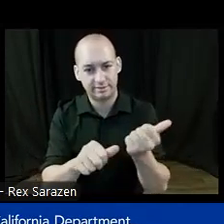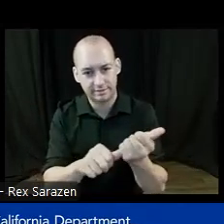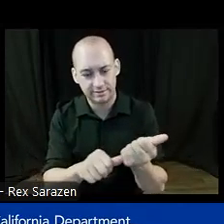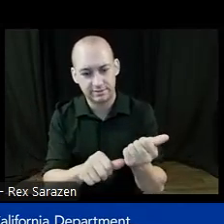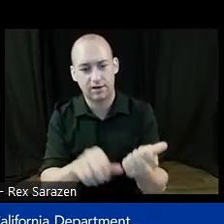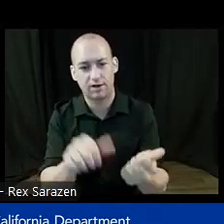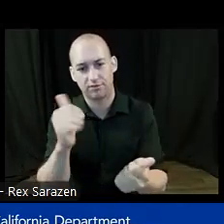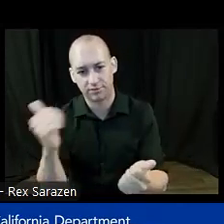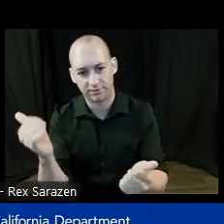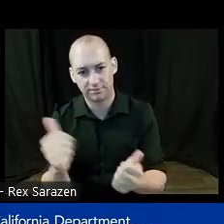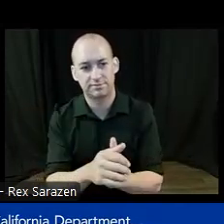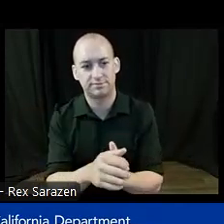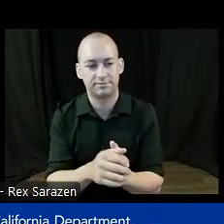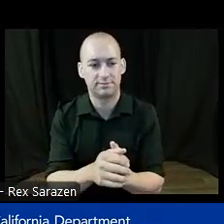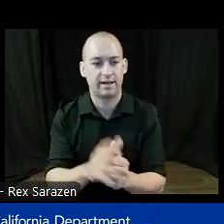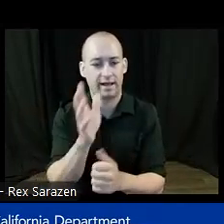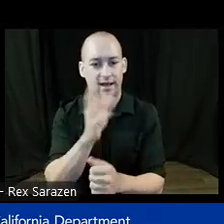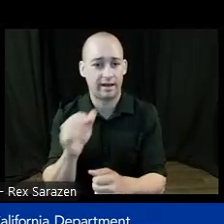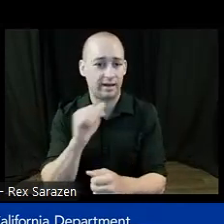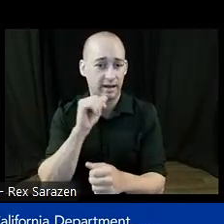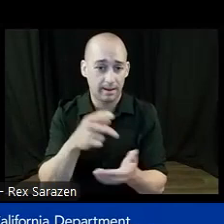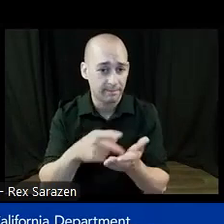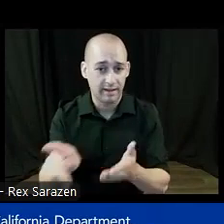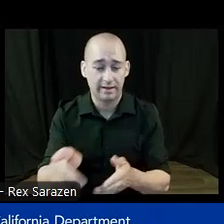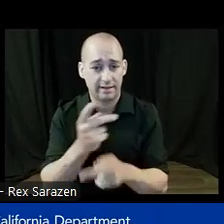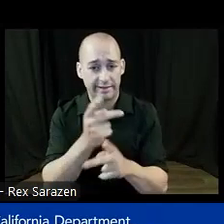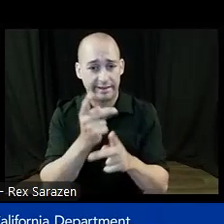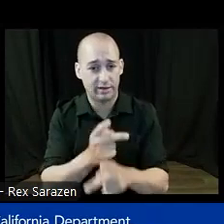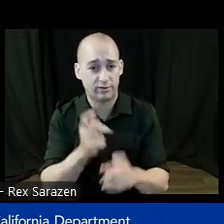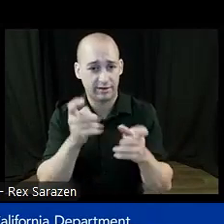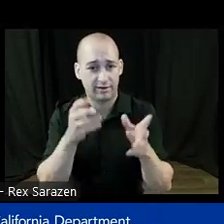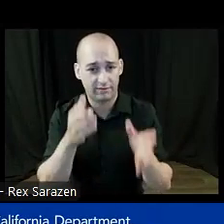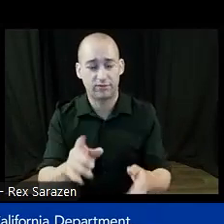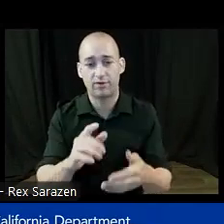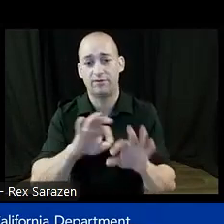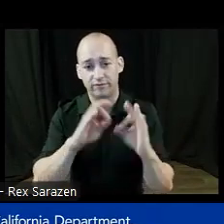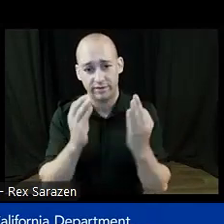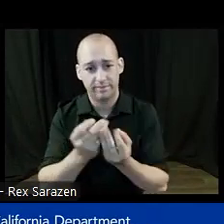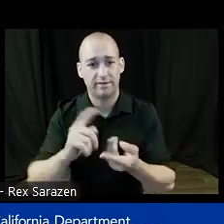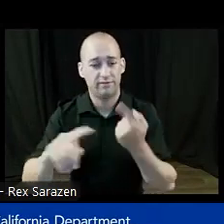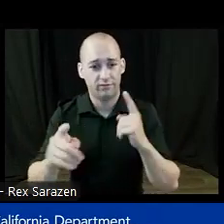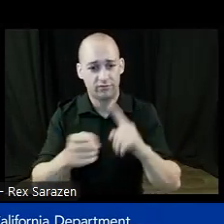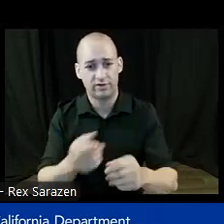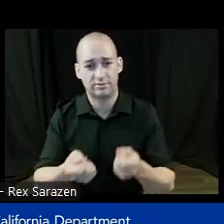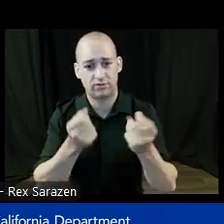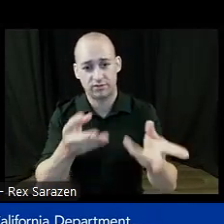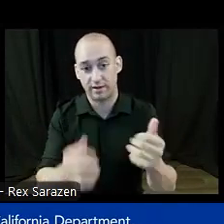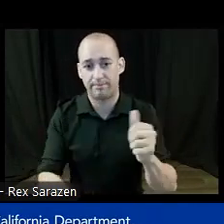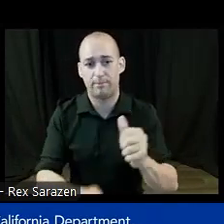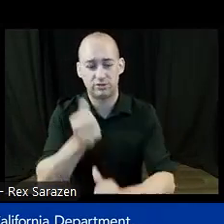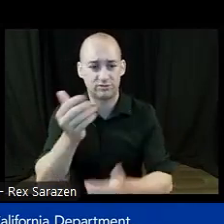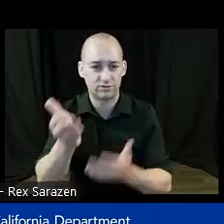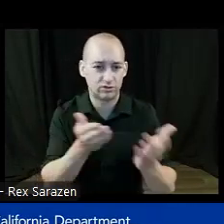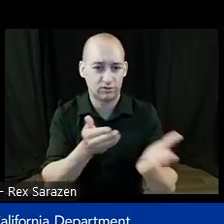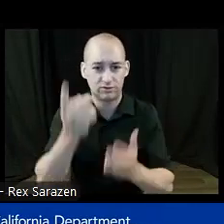as unpaid caregivers, such as family or friend caregivers that provide the bulk of services to people in